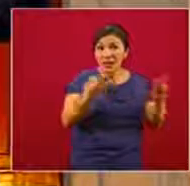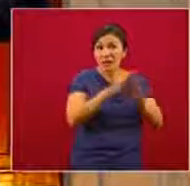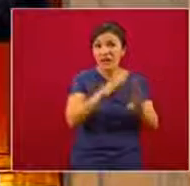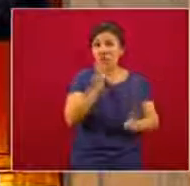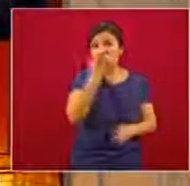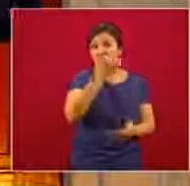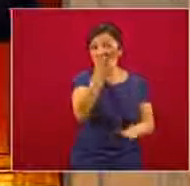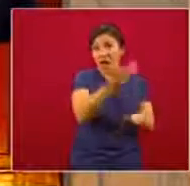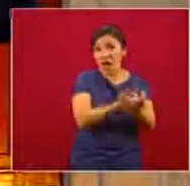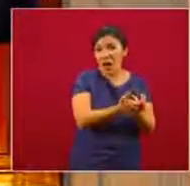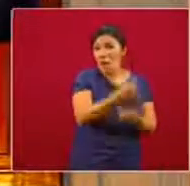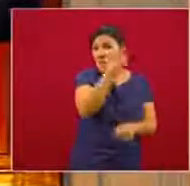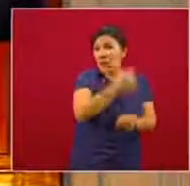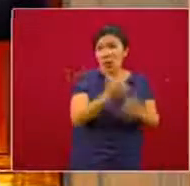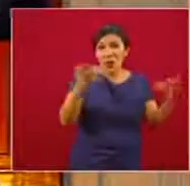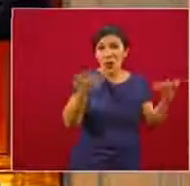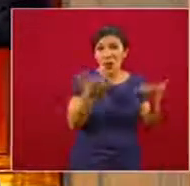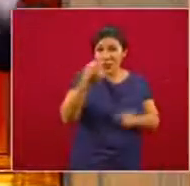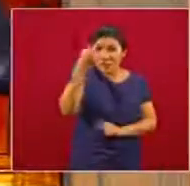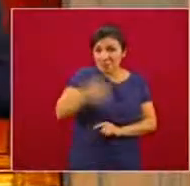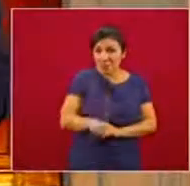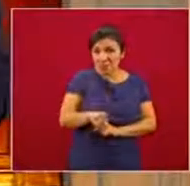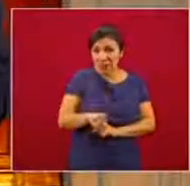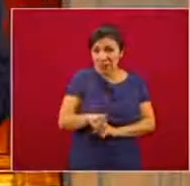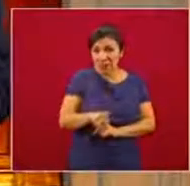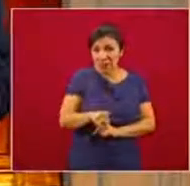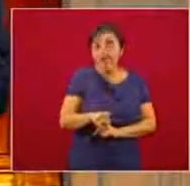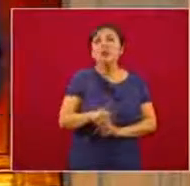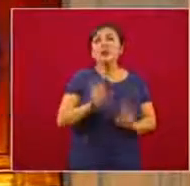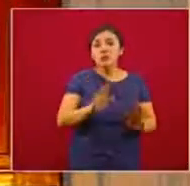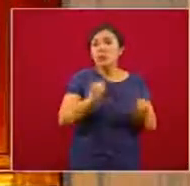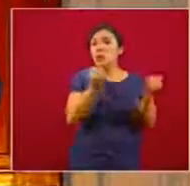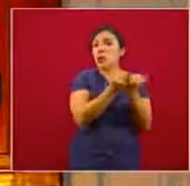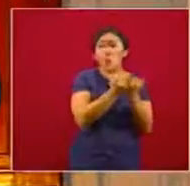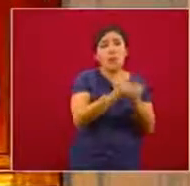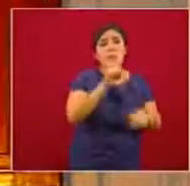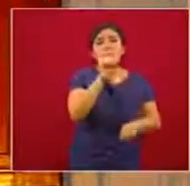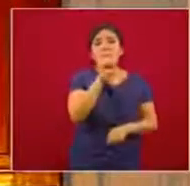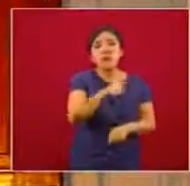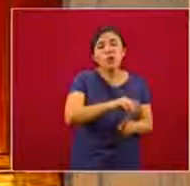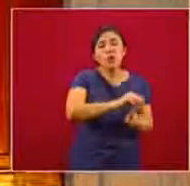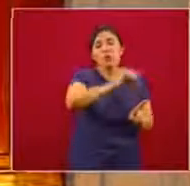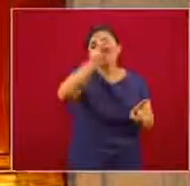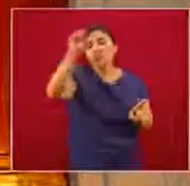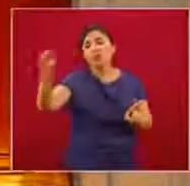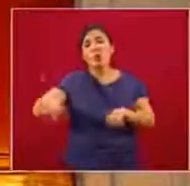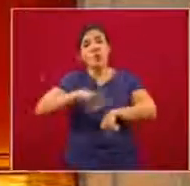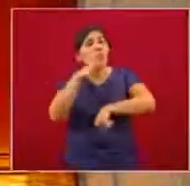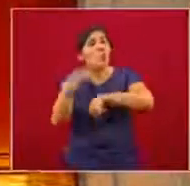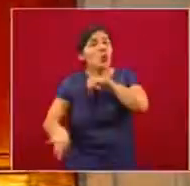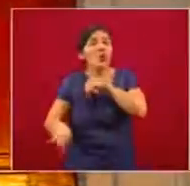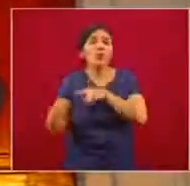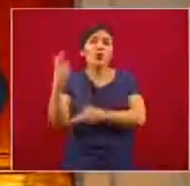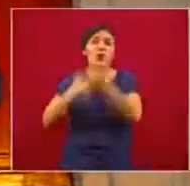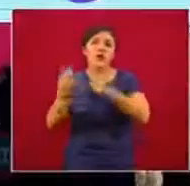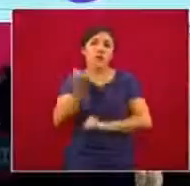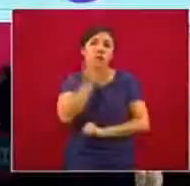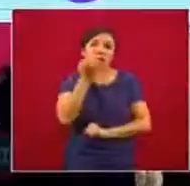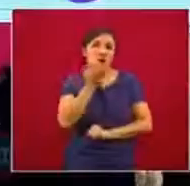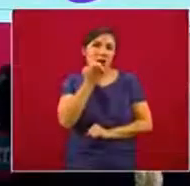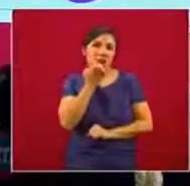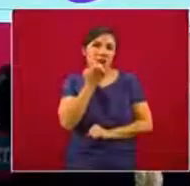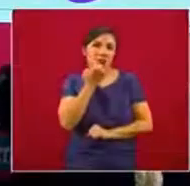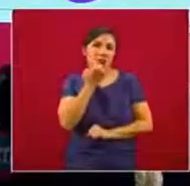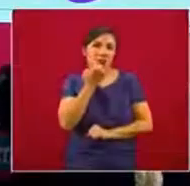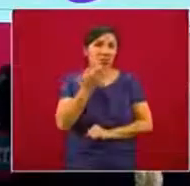school escolar period, fue just la as we primera had acción an onset que se and a desarrolló, pause así as the first tengamos al action final el regreso a developed. clases. At the Y end, no